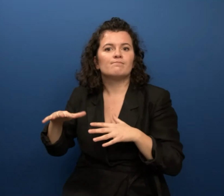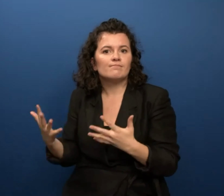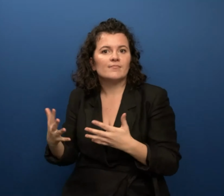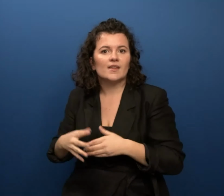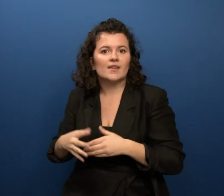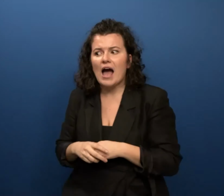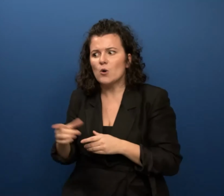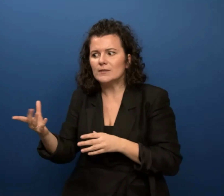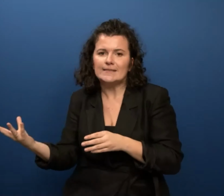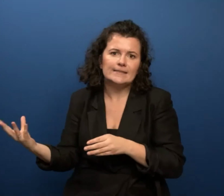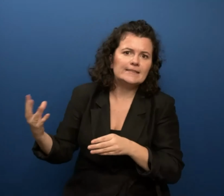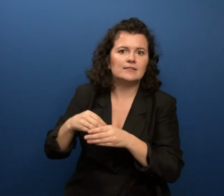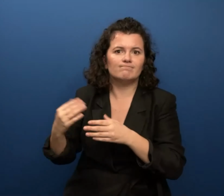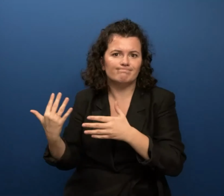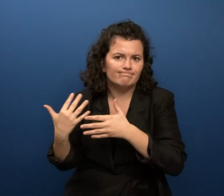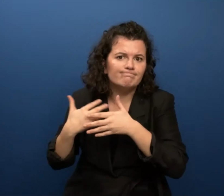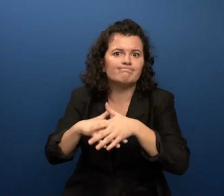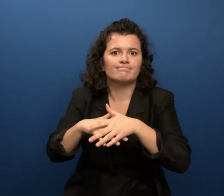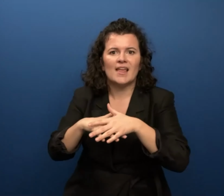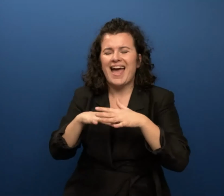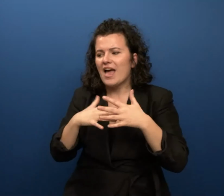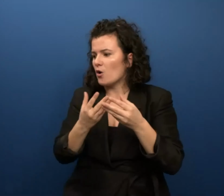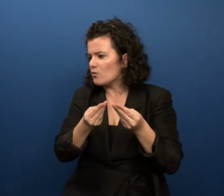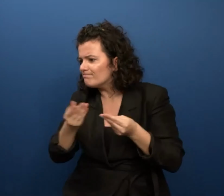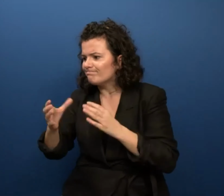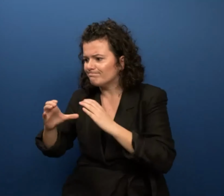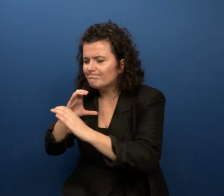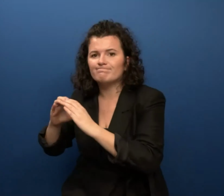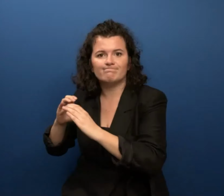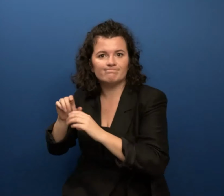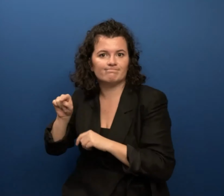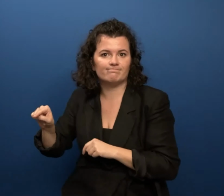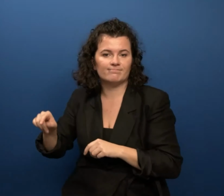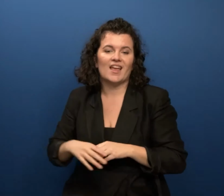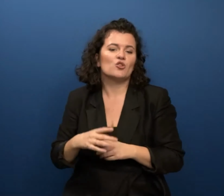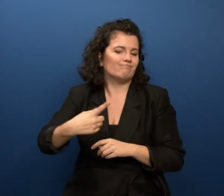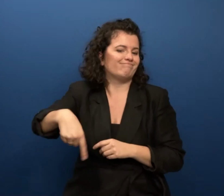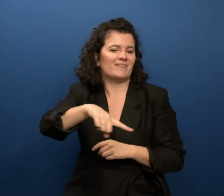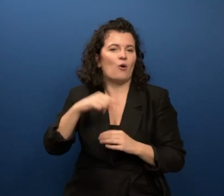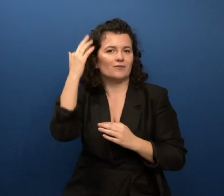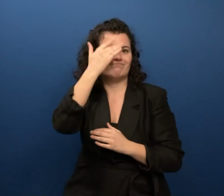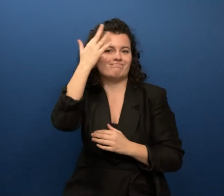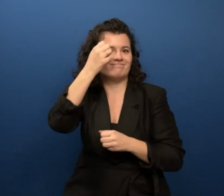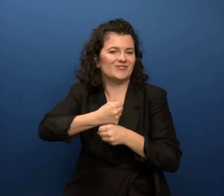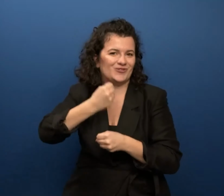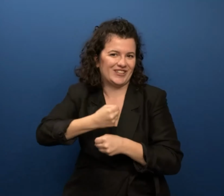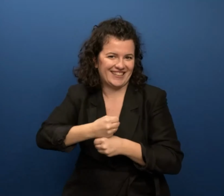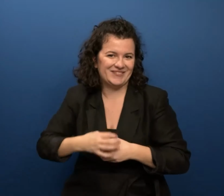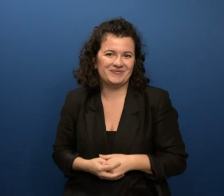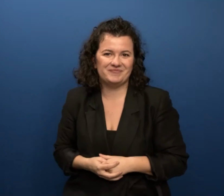integrate, try to communicate. So it is all about what we do from my Indigenous